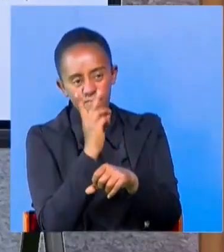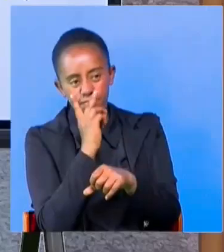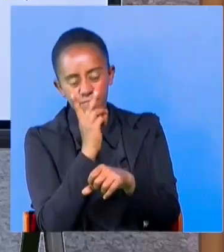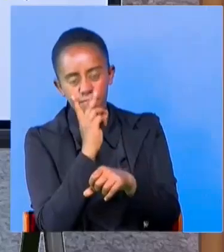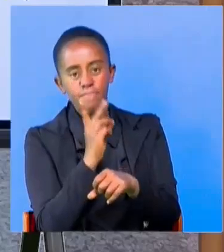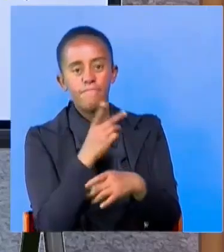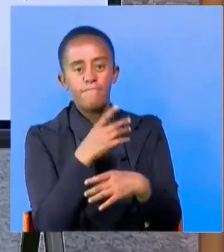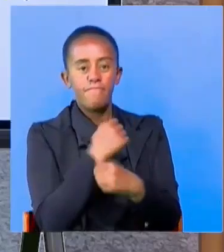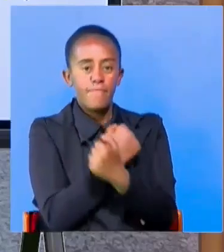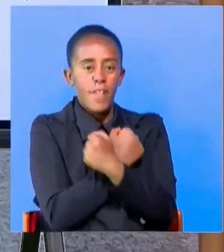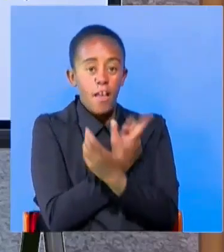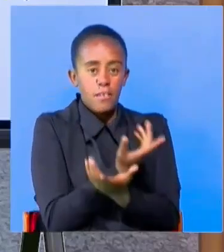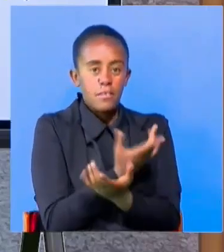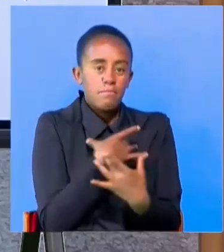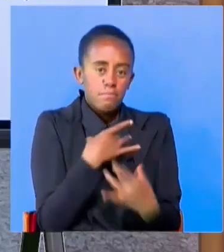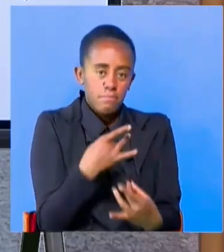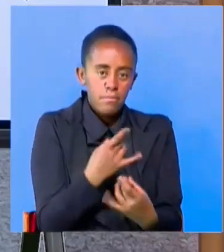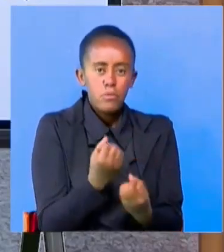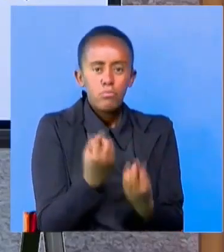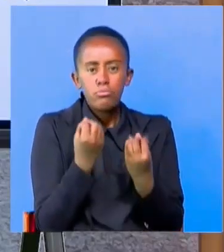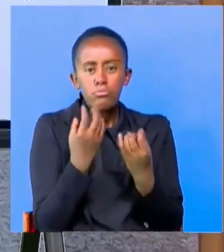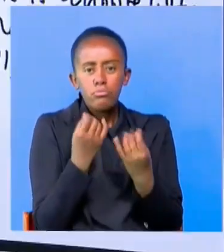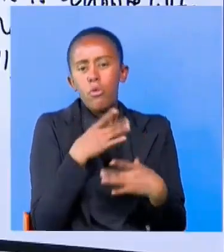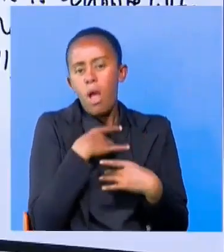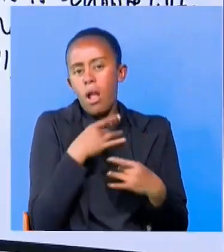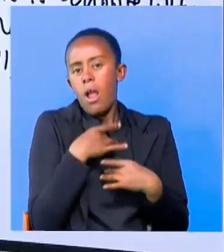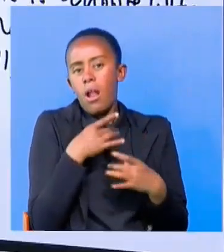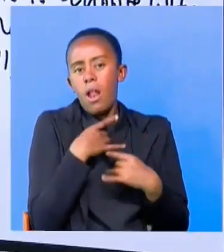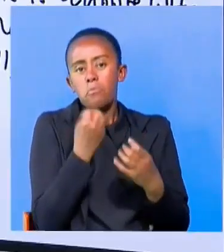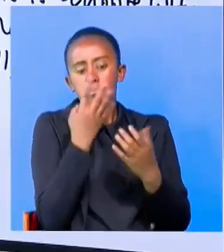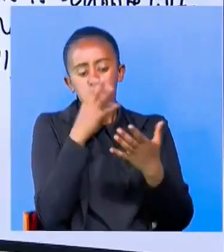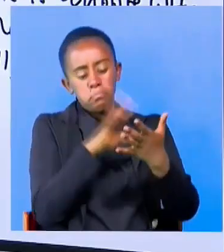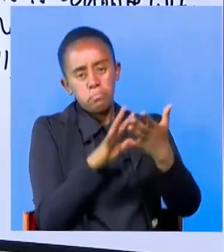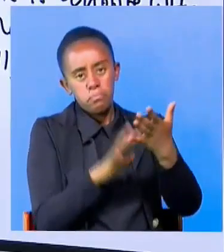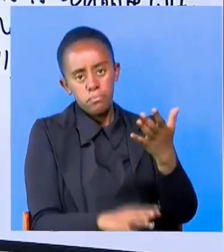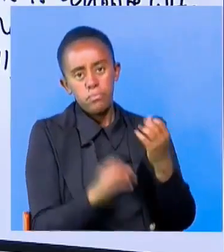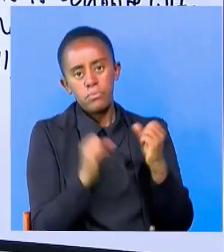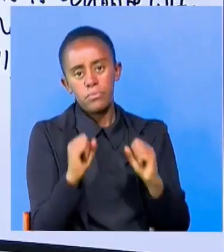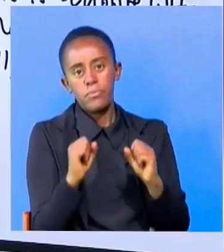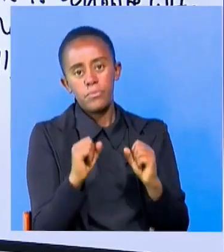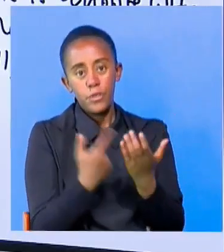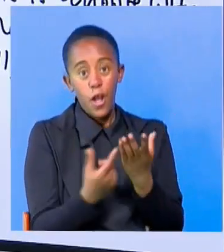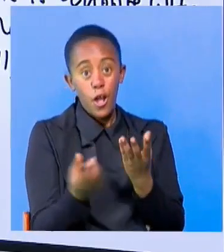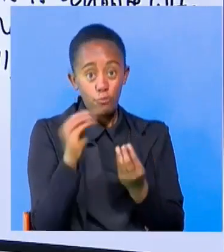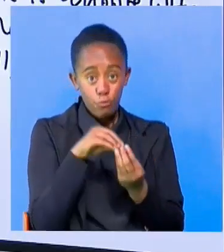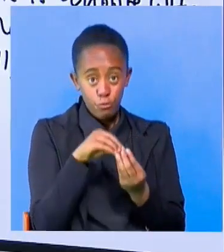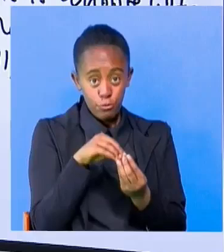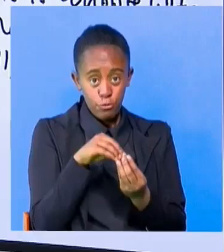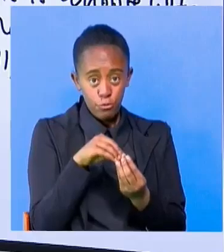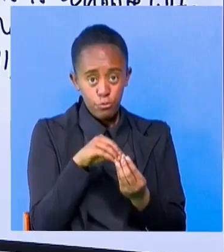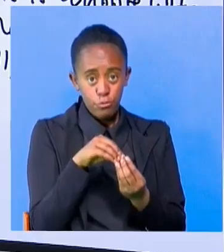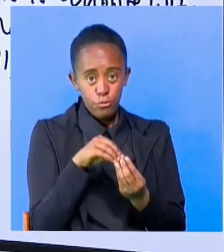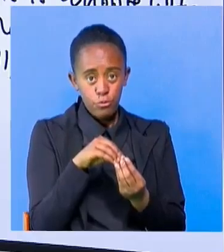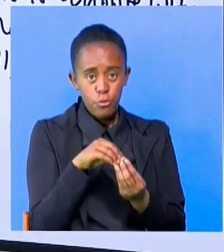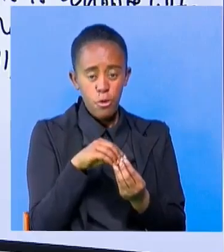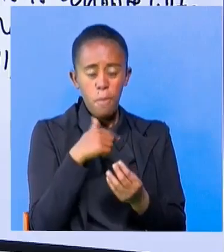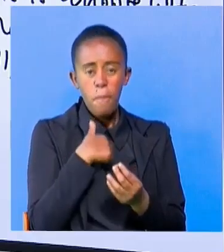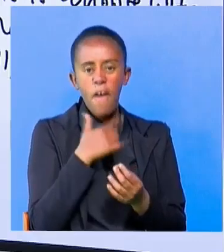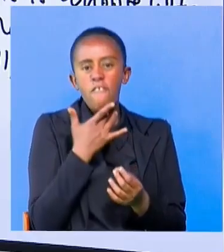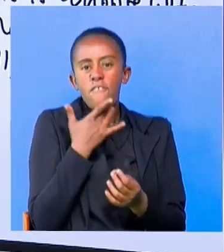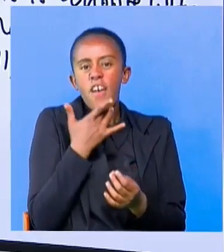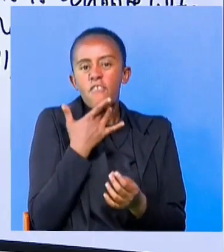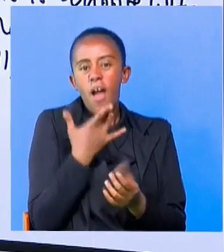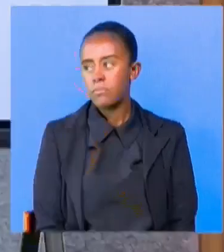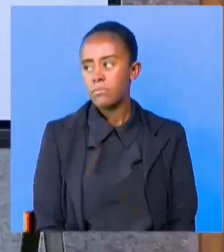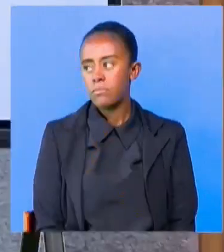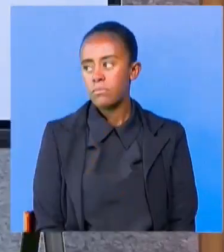You can mention a lot of things that you may like. And in addition to this, you can say my favorite